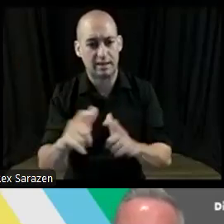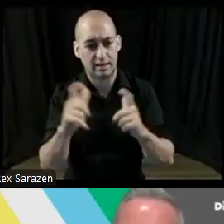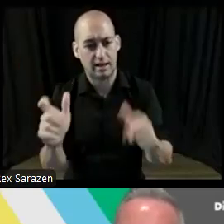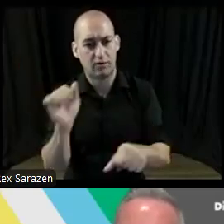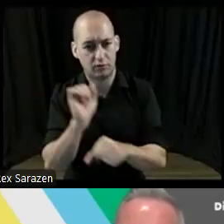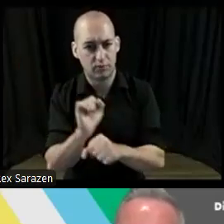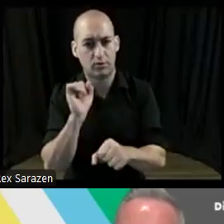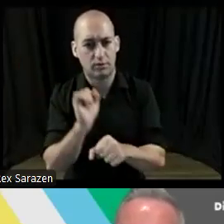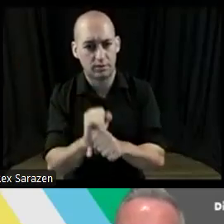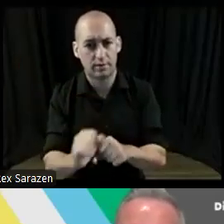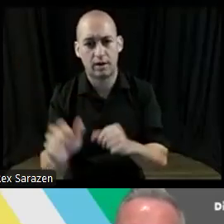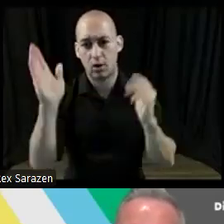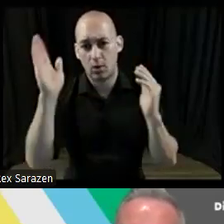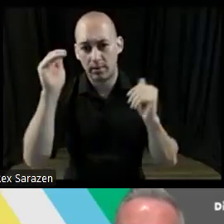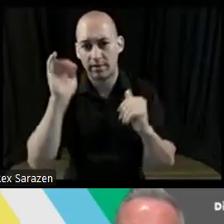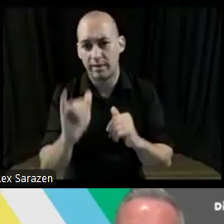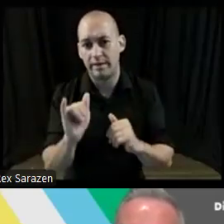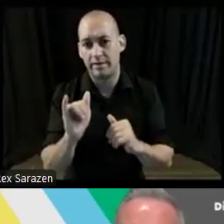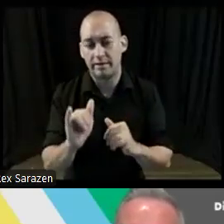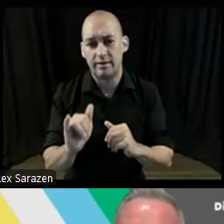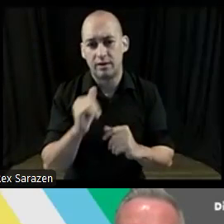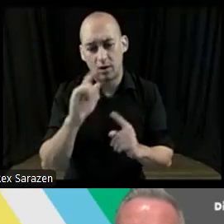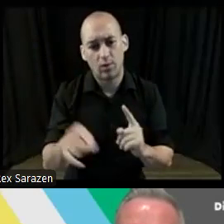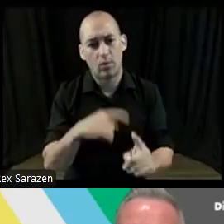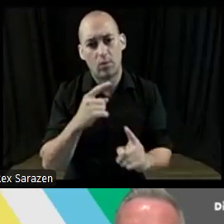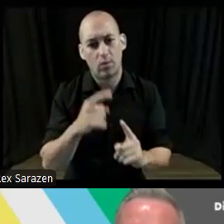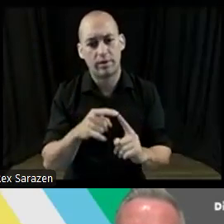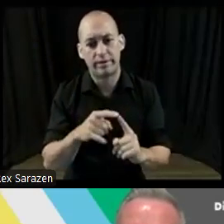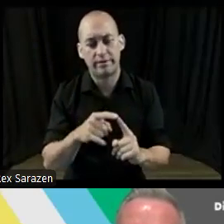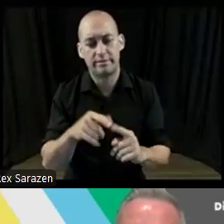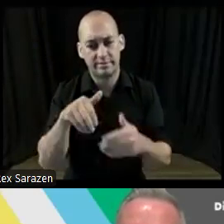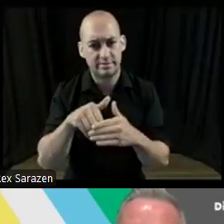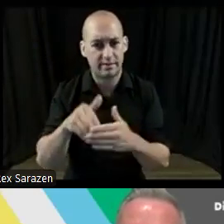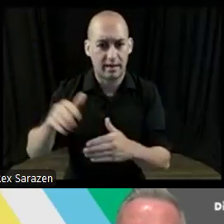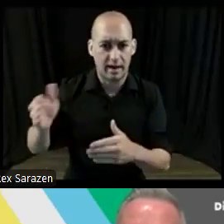that when even I don't know, even during the hiring process,